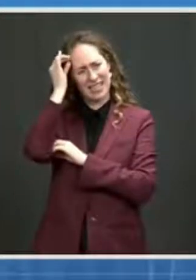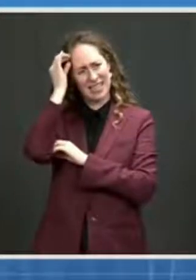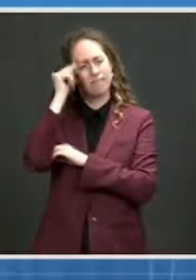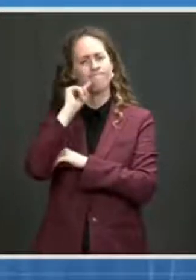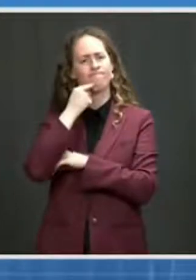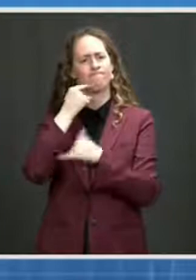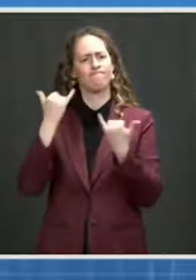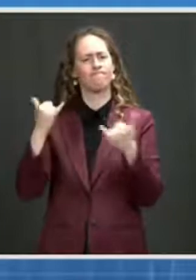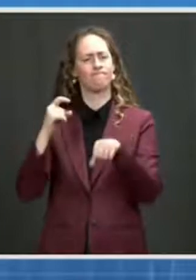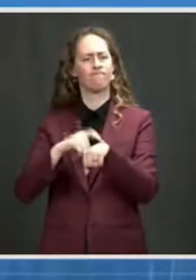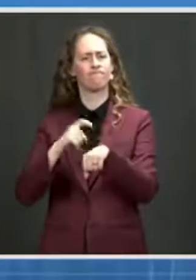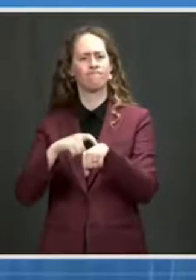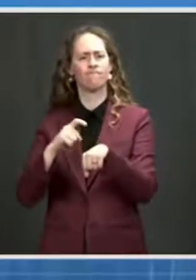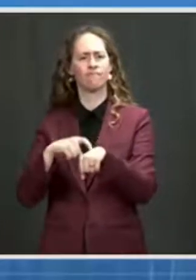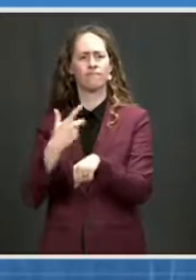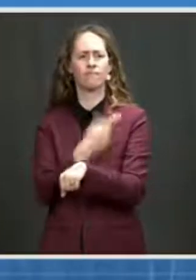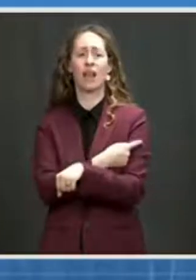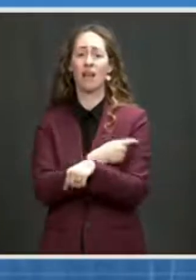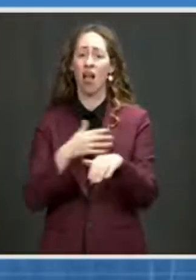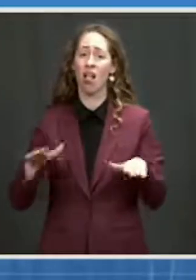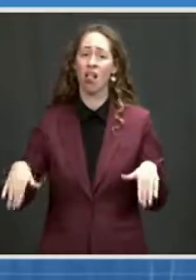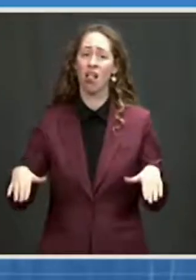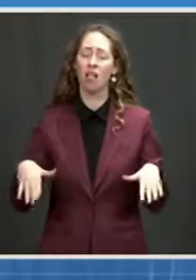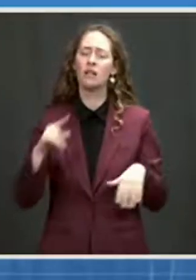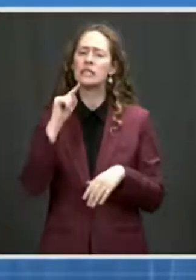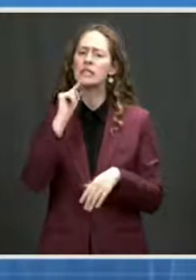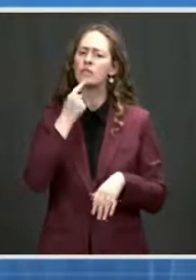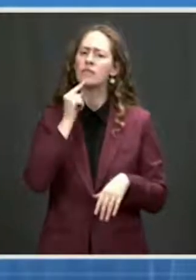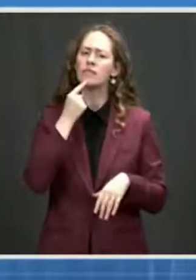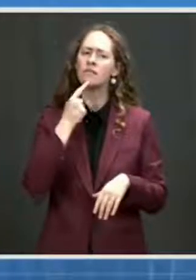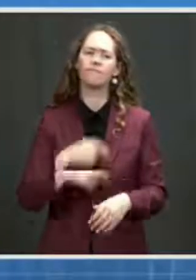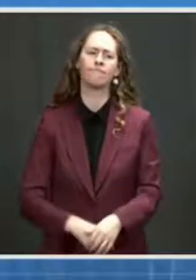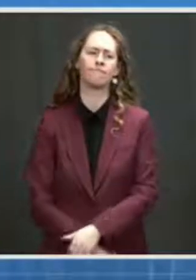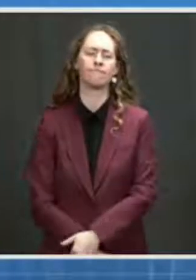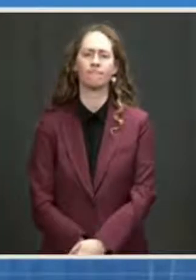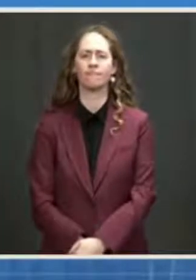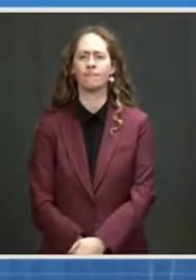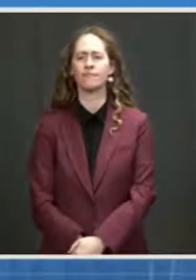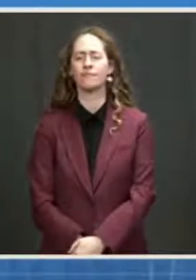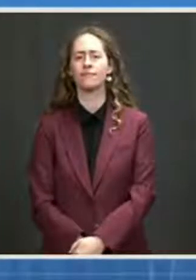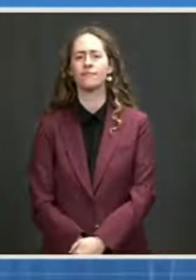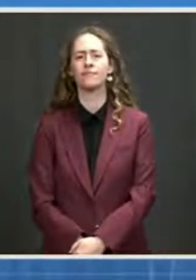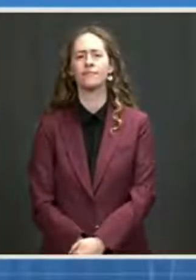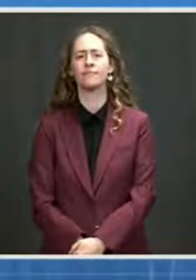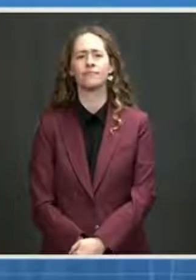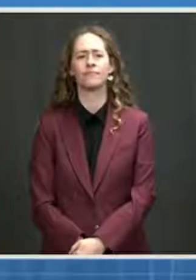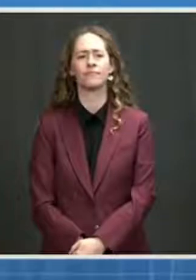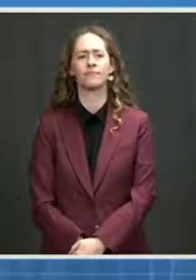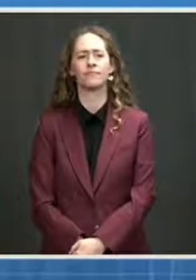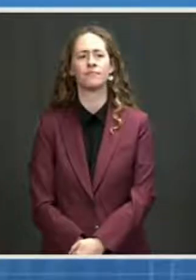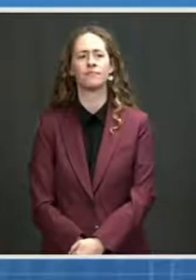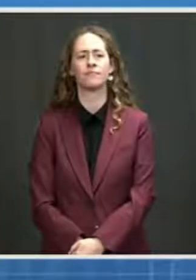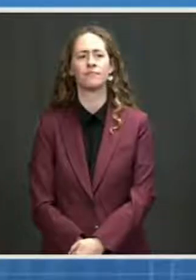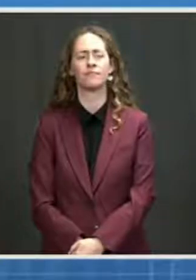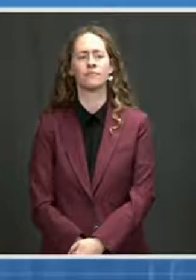not already been vaccinated. And Andy, back to you. Yeah, see, to your other question,